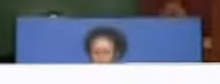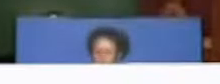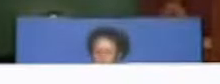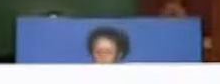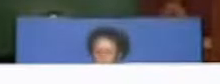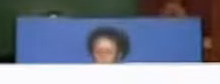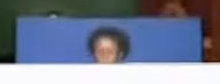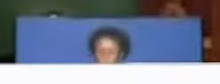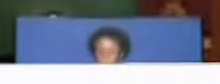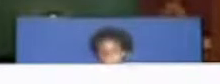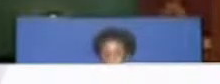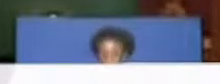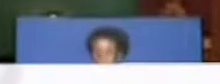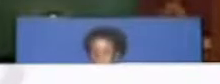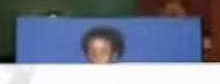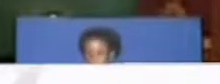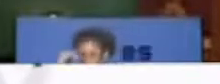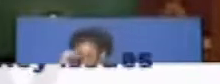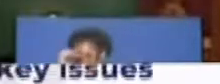governments.